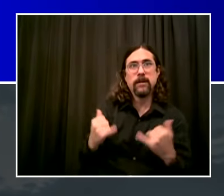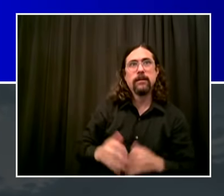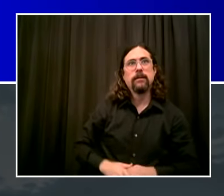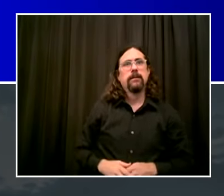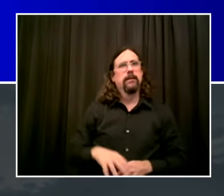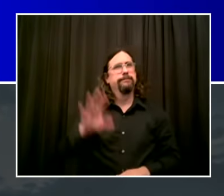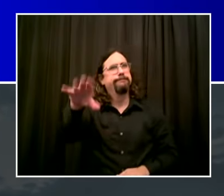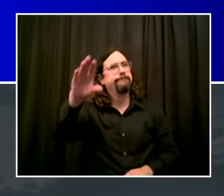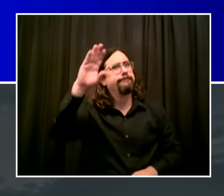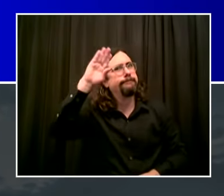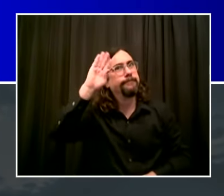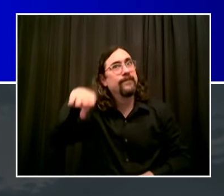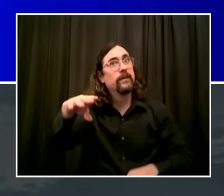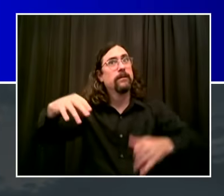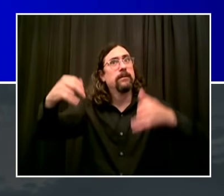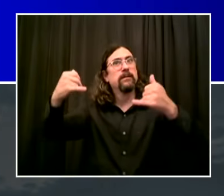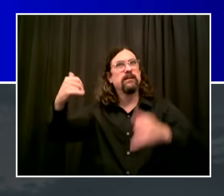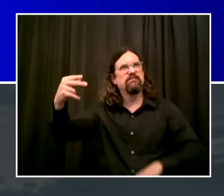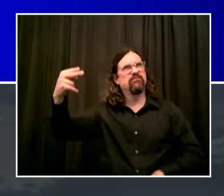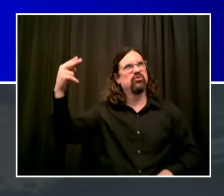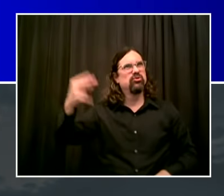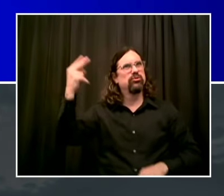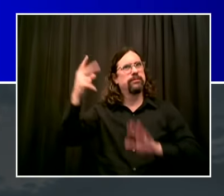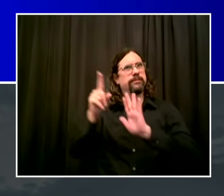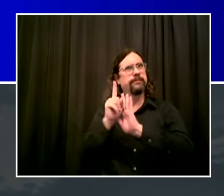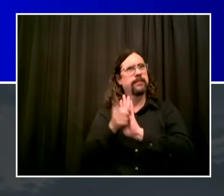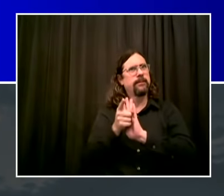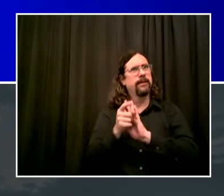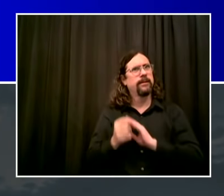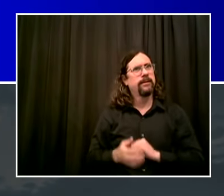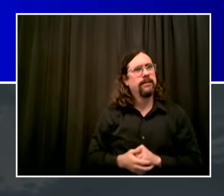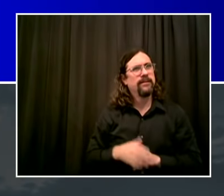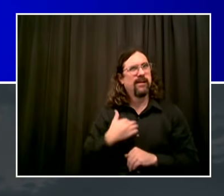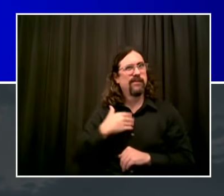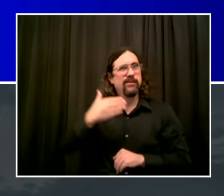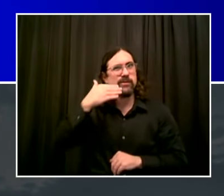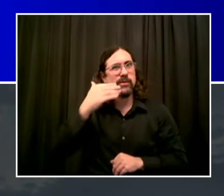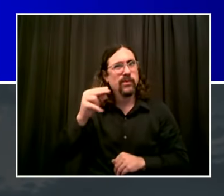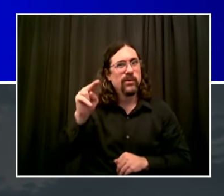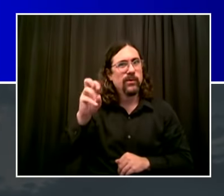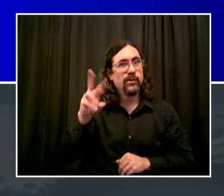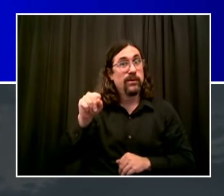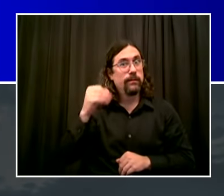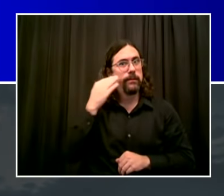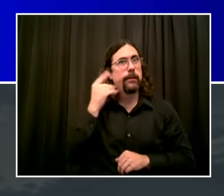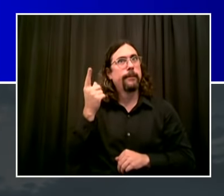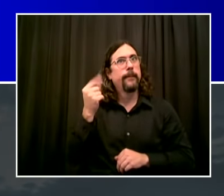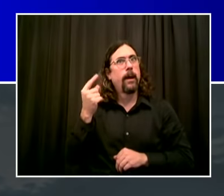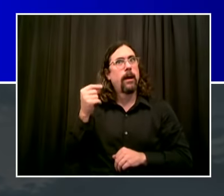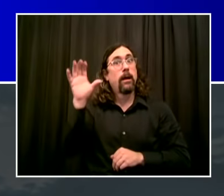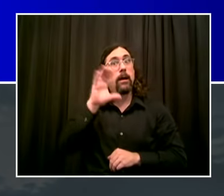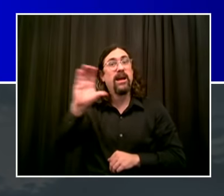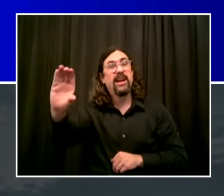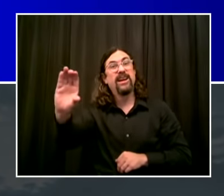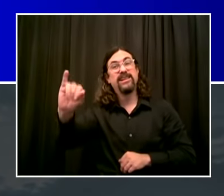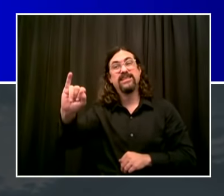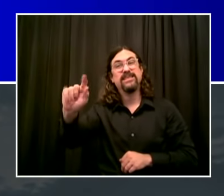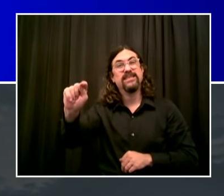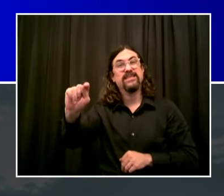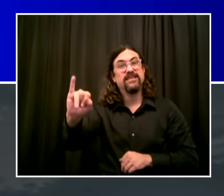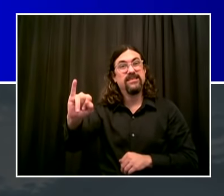Yorkers keep creating good news. And here's one about City Bike. This is quite amazing. Just in the